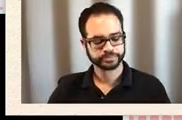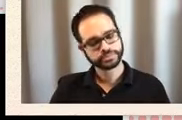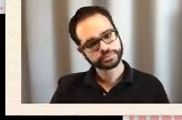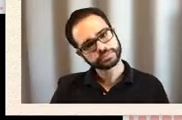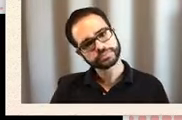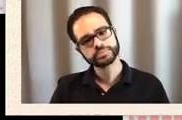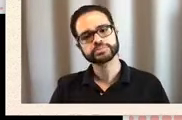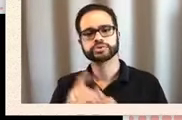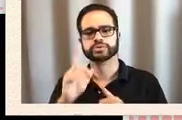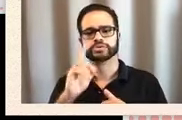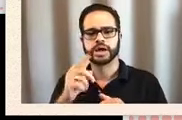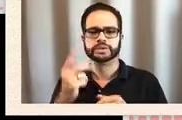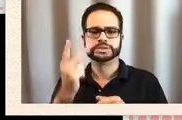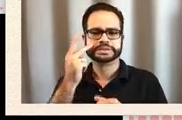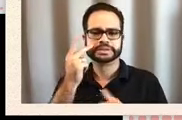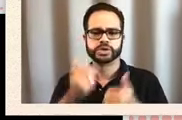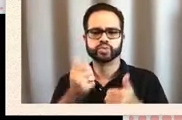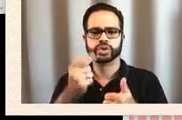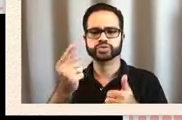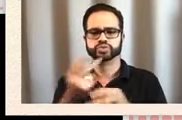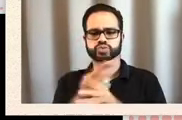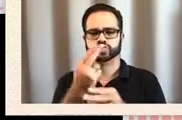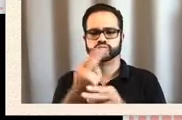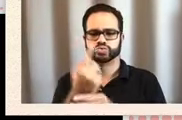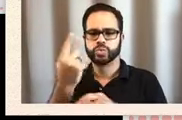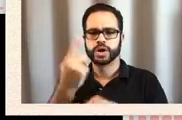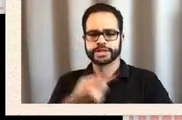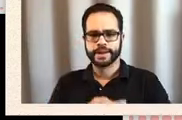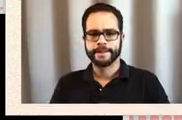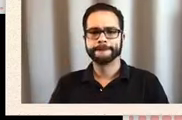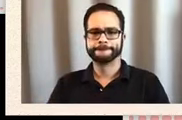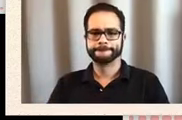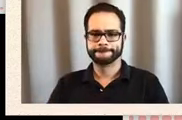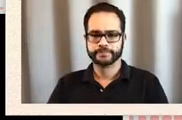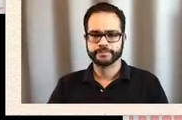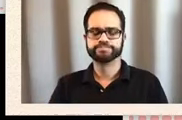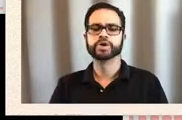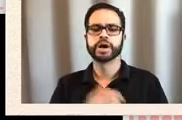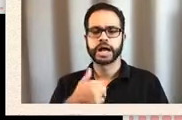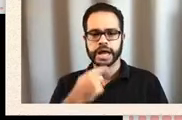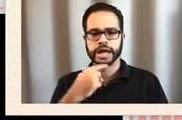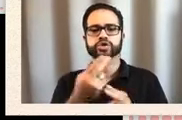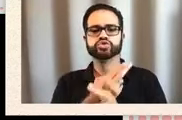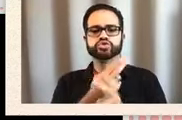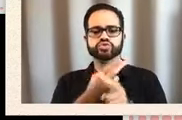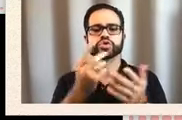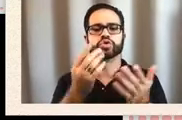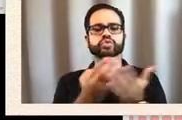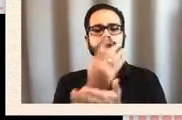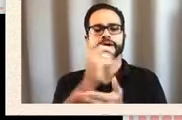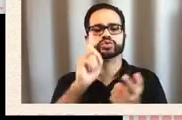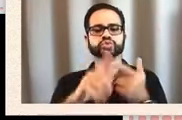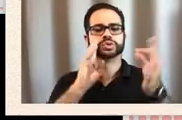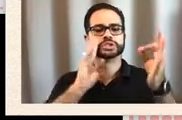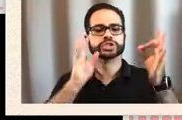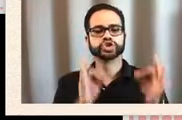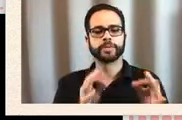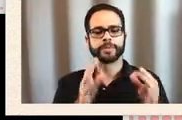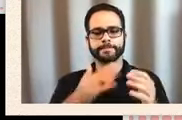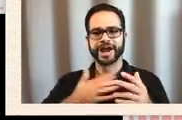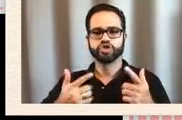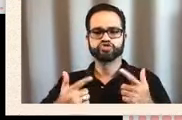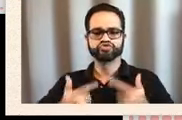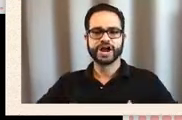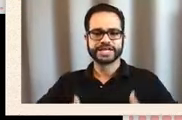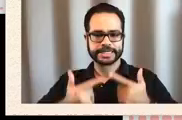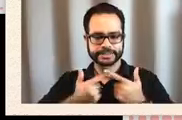day. So I use the right to determine your residence, and I explained that, and that's actually a picture